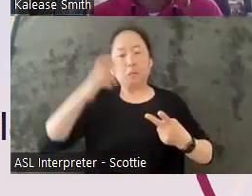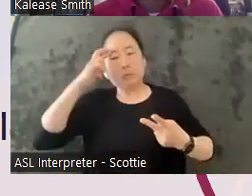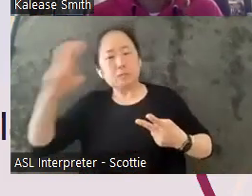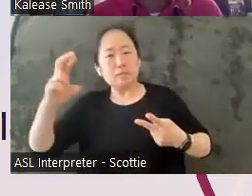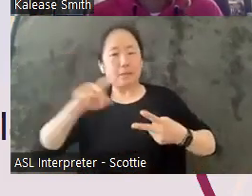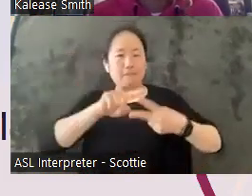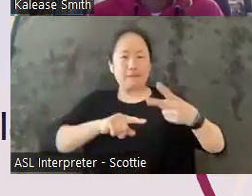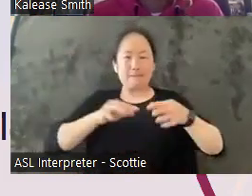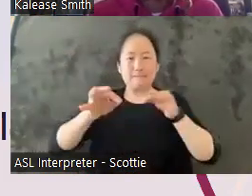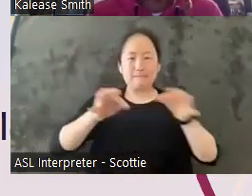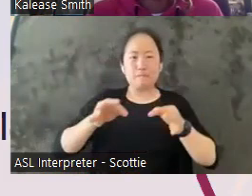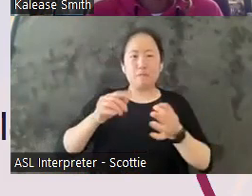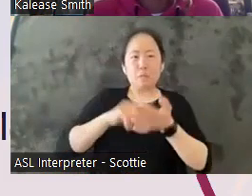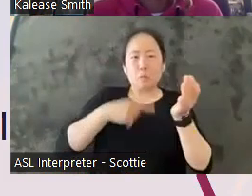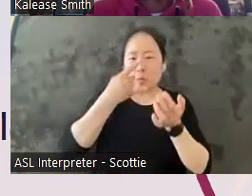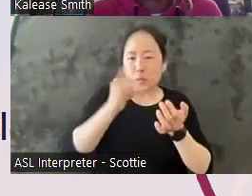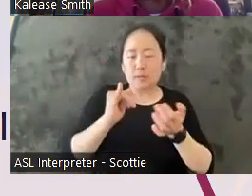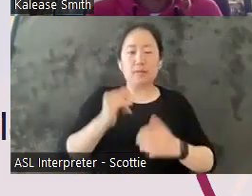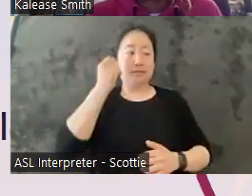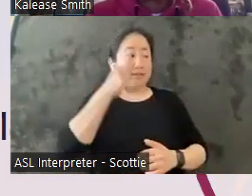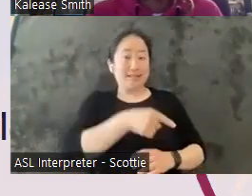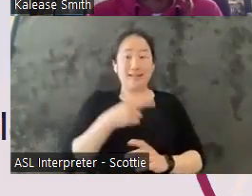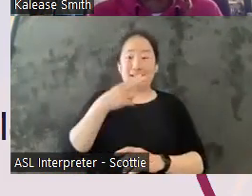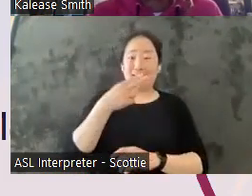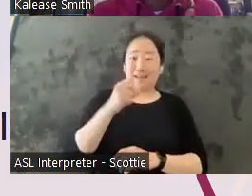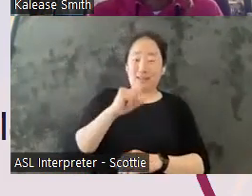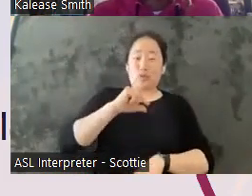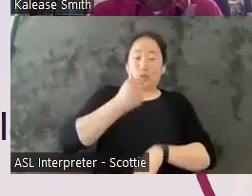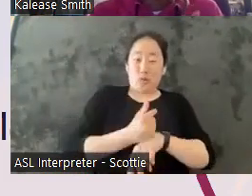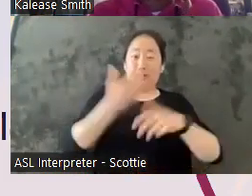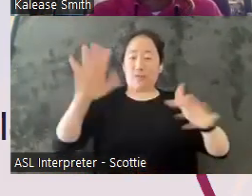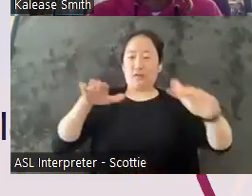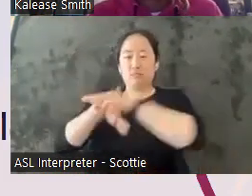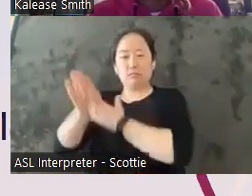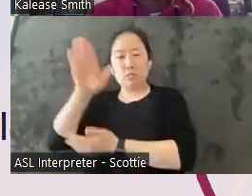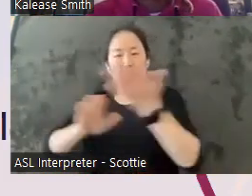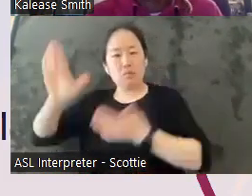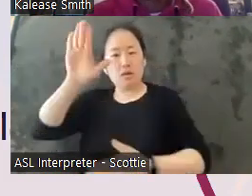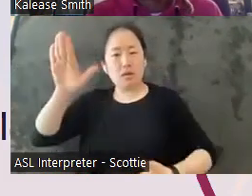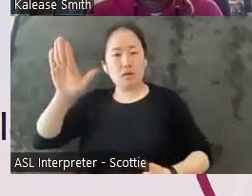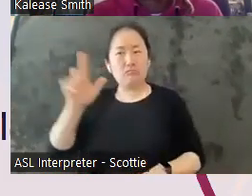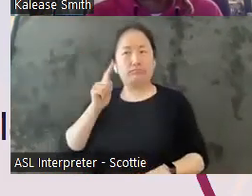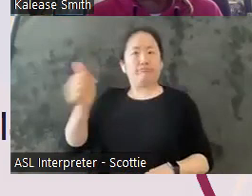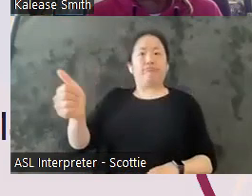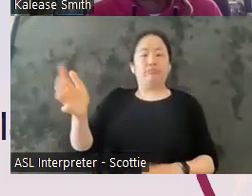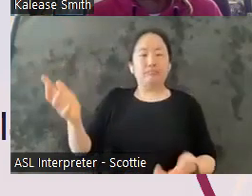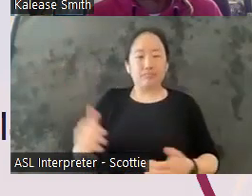looks like, because they're leaving high school and going to college. And so we're just kind of talking about all that. There's a lot, as you guys know, that is going